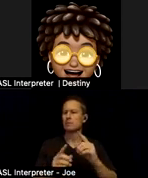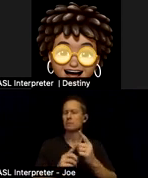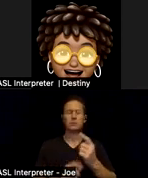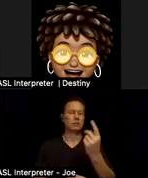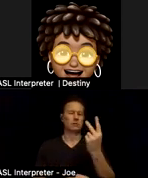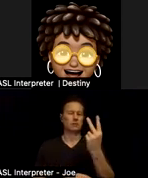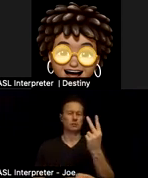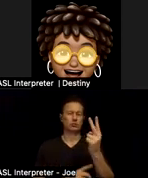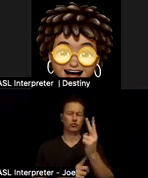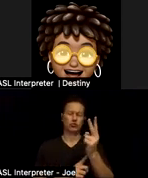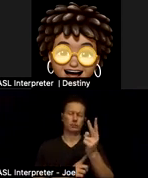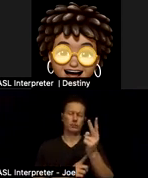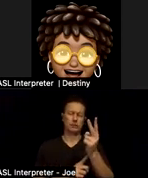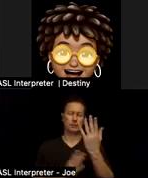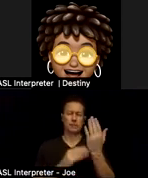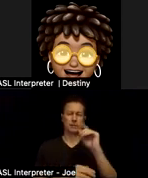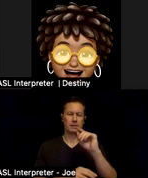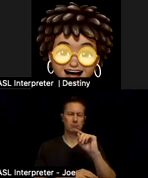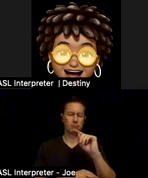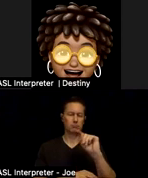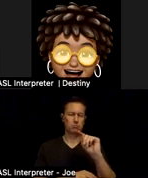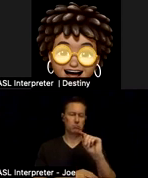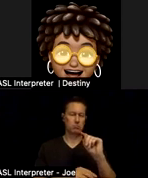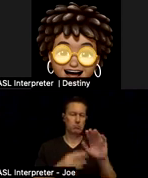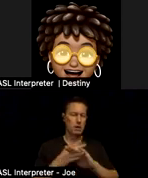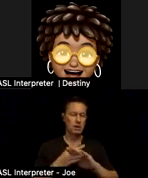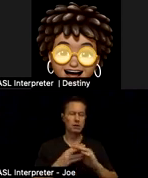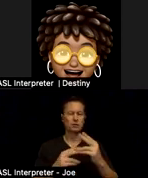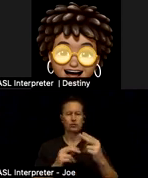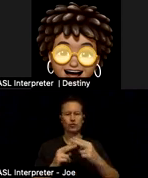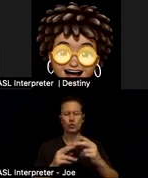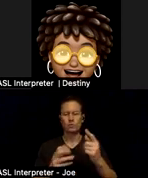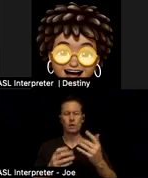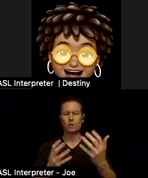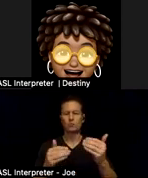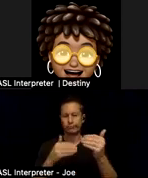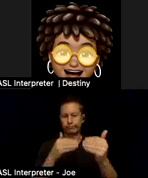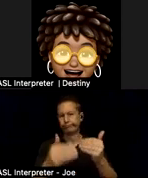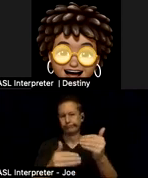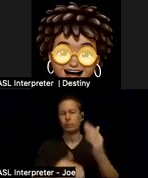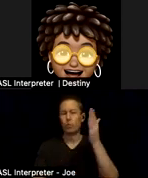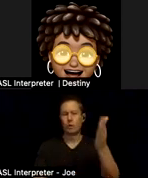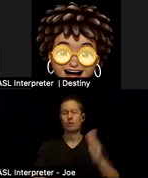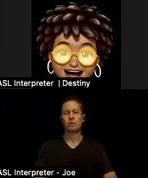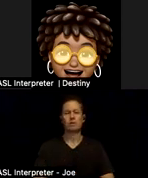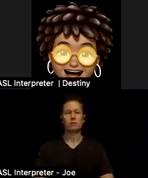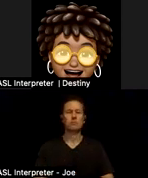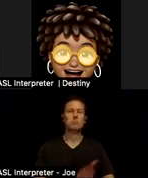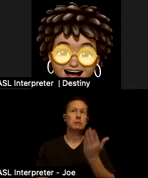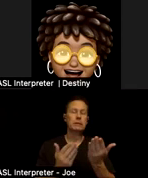in case people need to take a short break, but we want to keep moving along. So let's say it is,